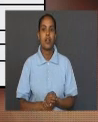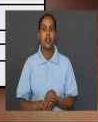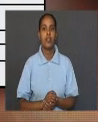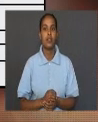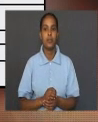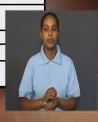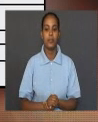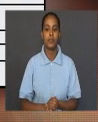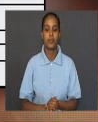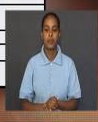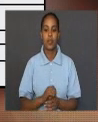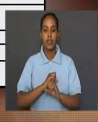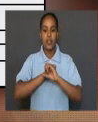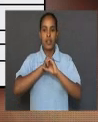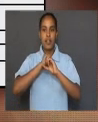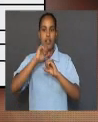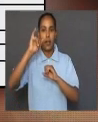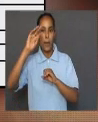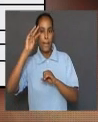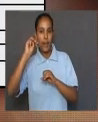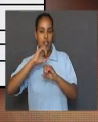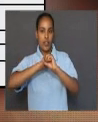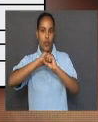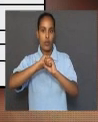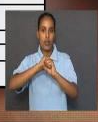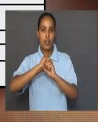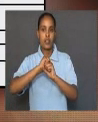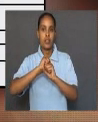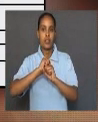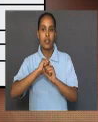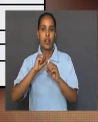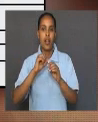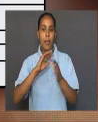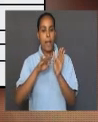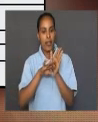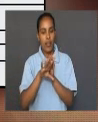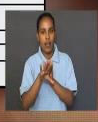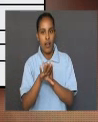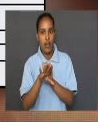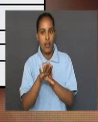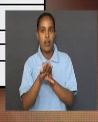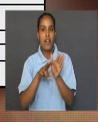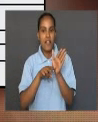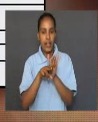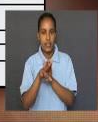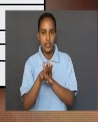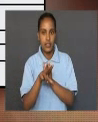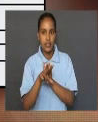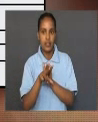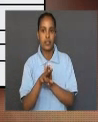Immunological proteins defend the body from foreign invaders like bacteria and viruses.